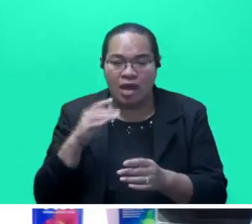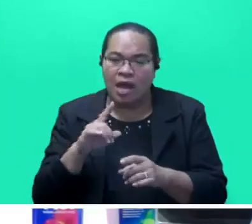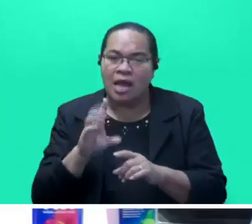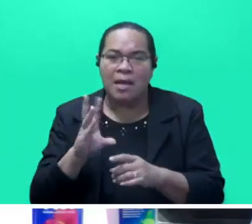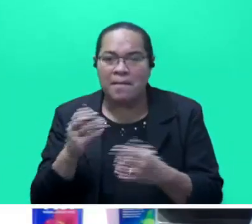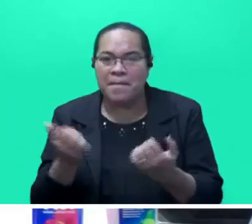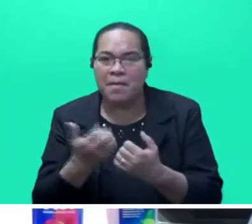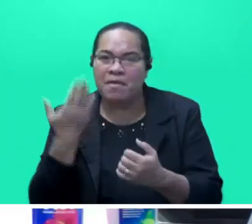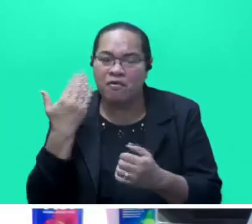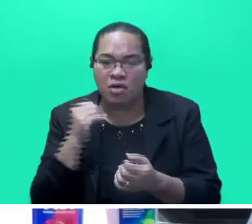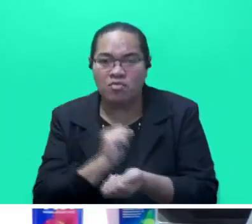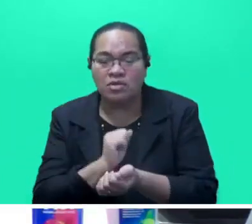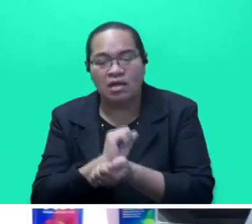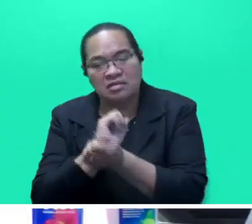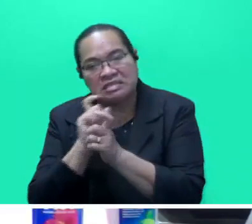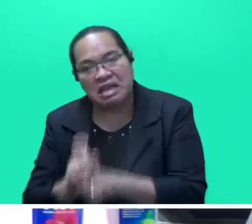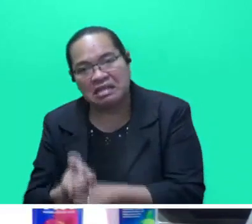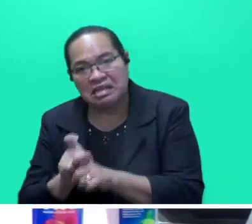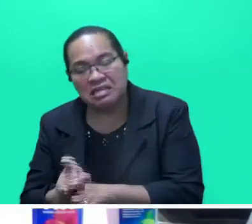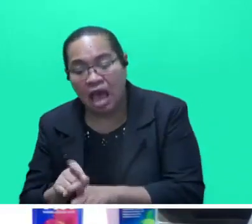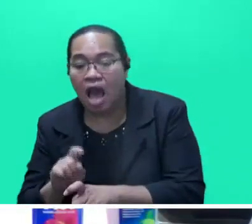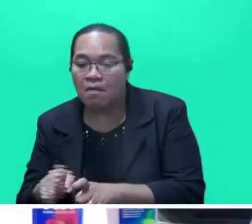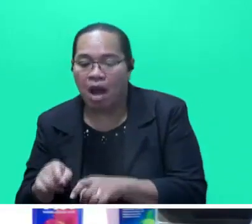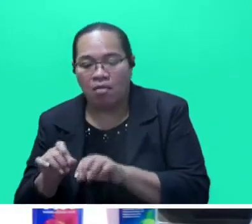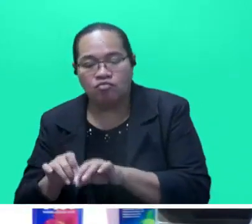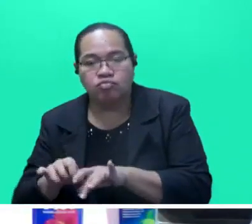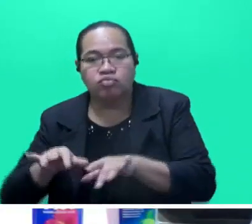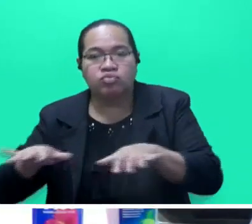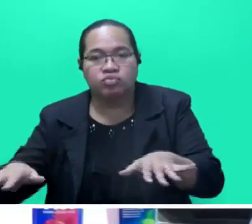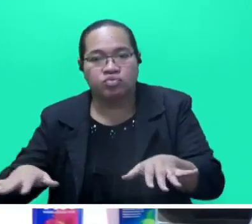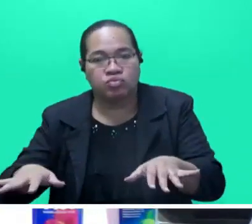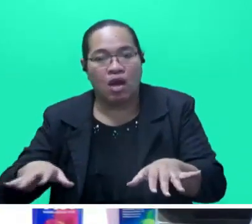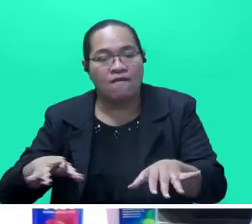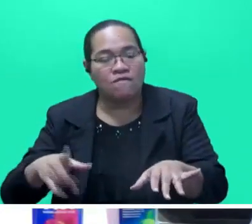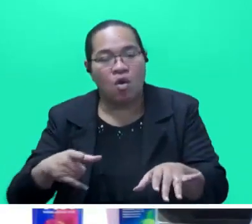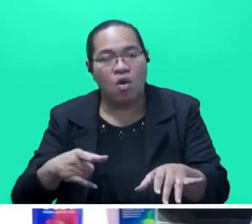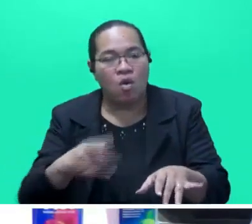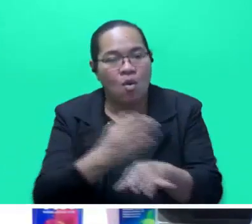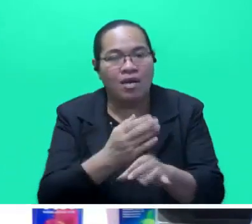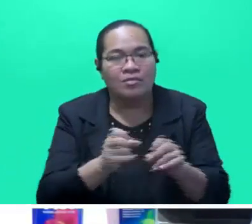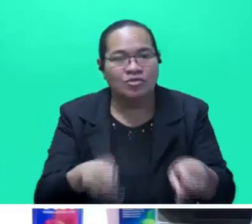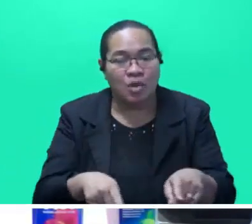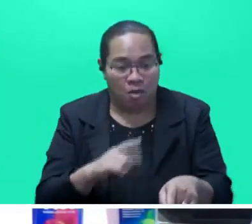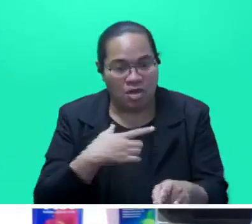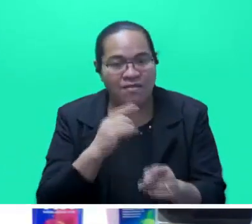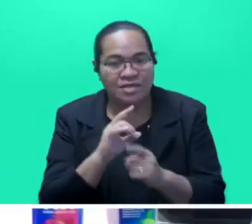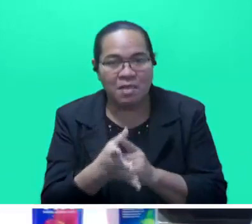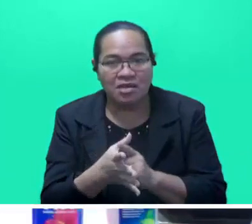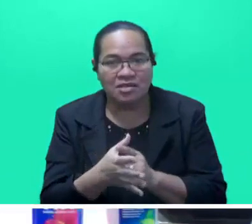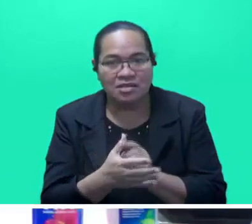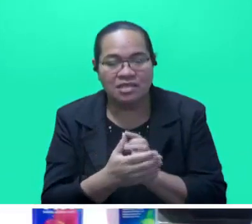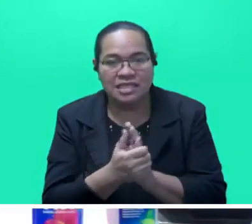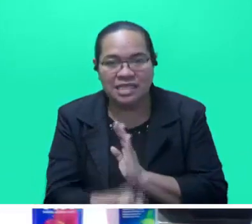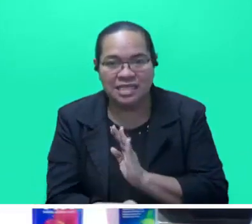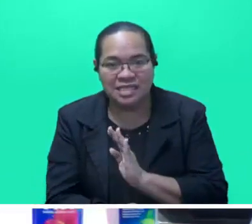custody and to other areas where they can be meaningfully utilized, giving the special skills that they had before they were admitted,